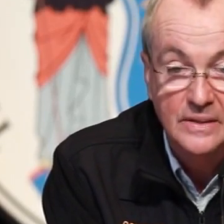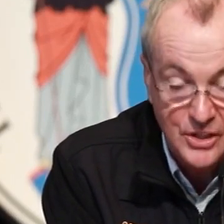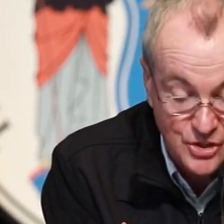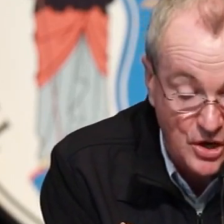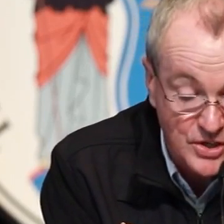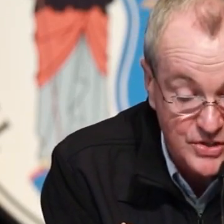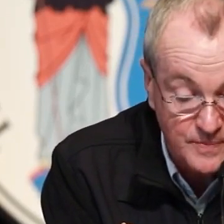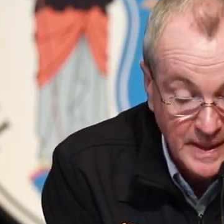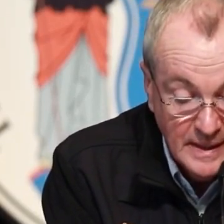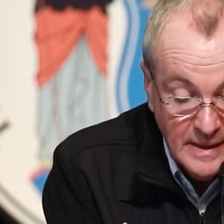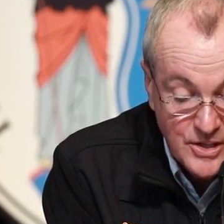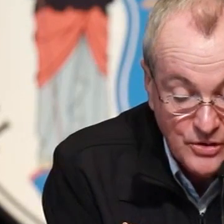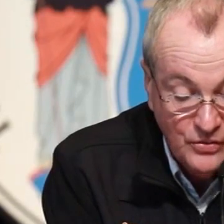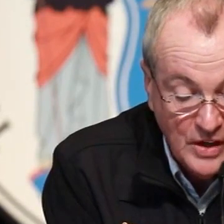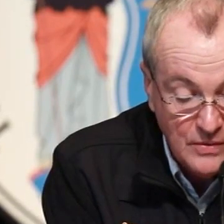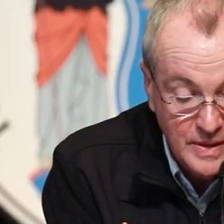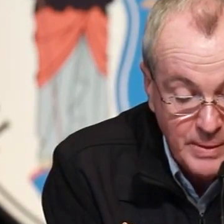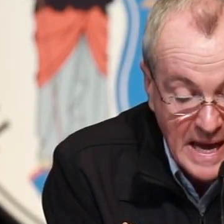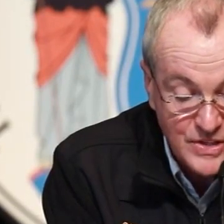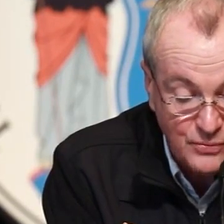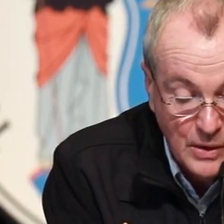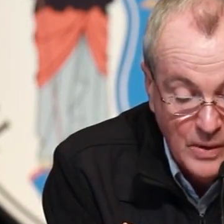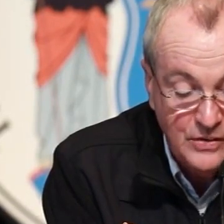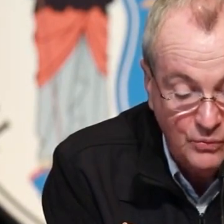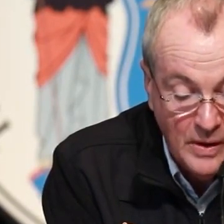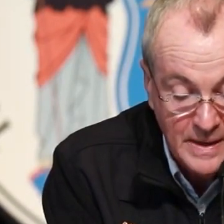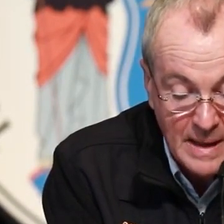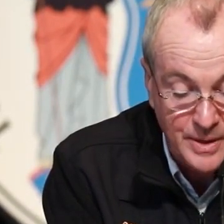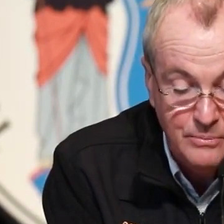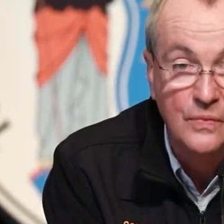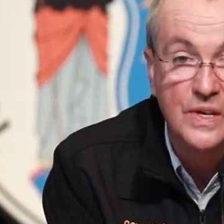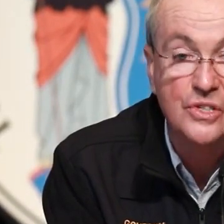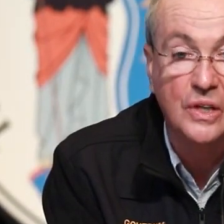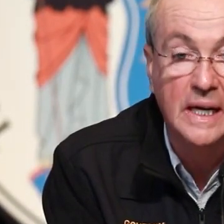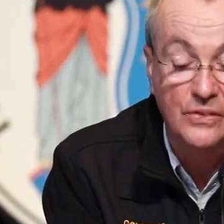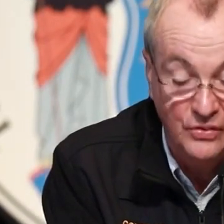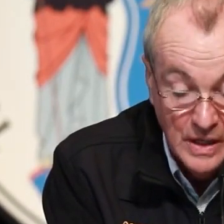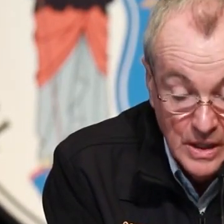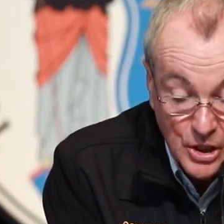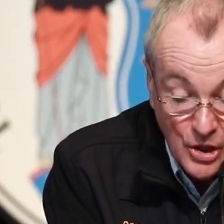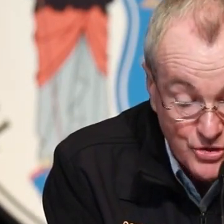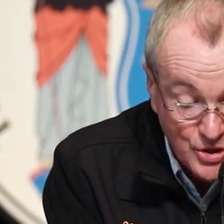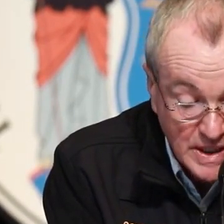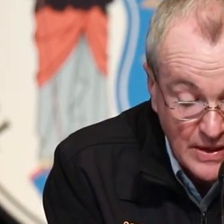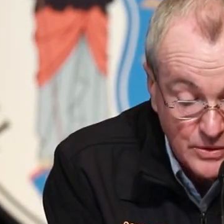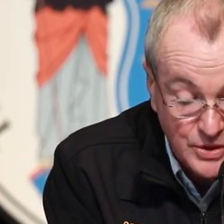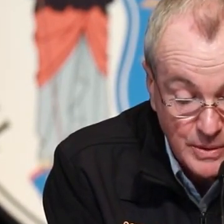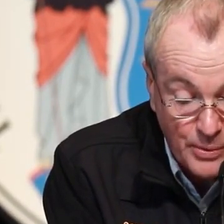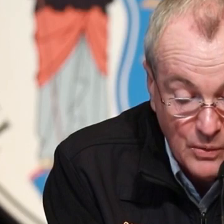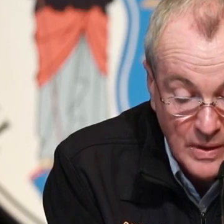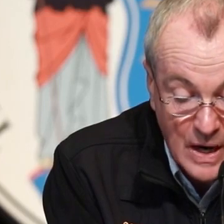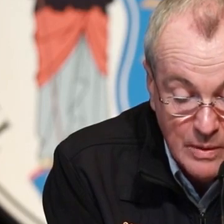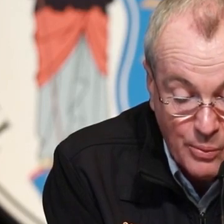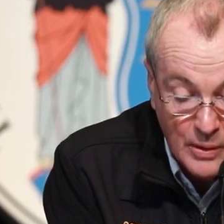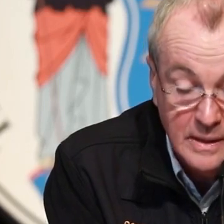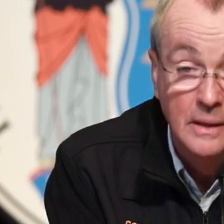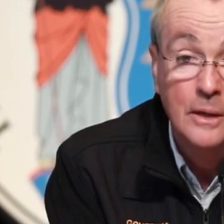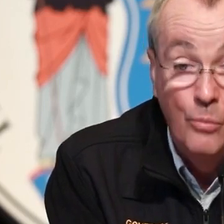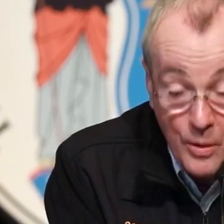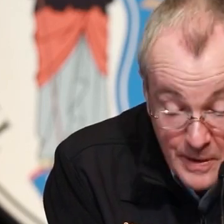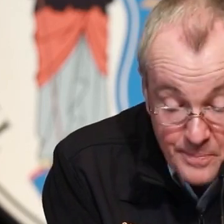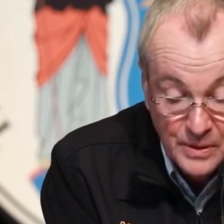daily discharges. As you can see, over the past 3 weeks, we have been able to move these lines closer together to the point we're now